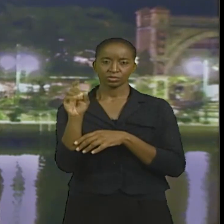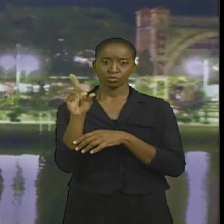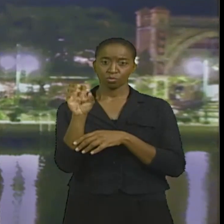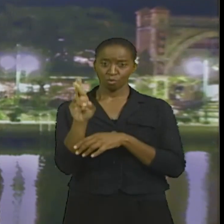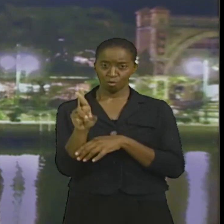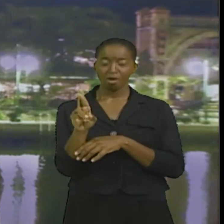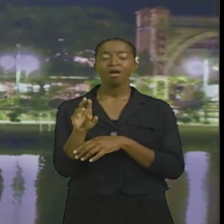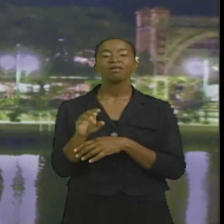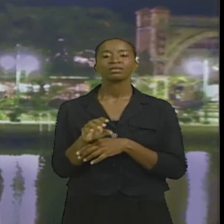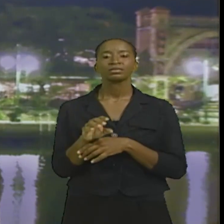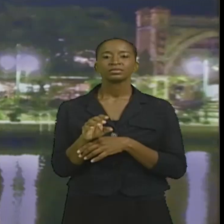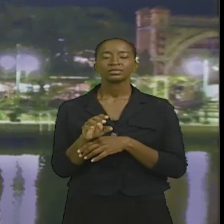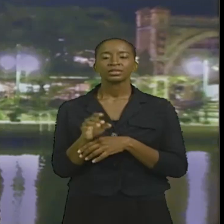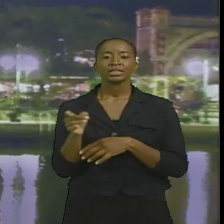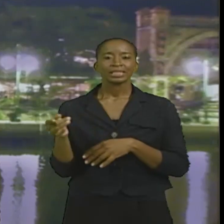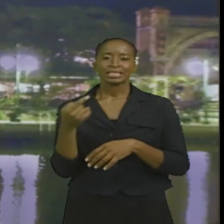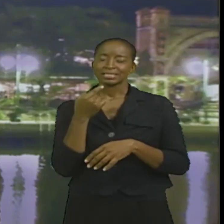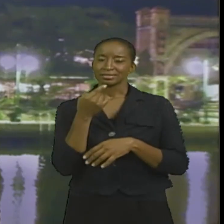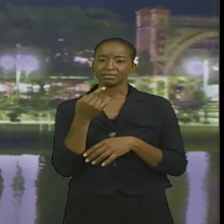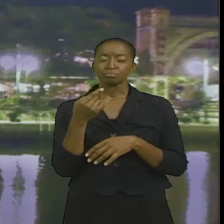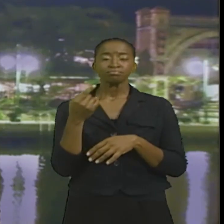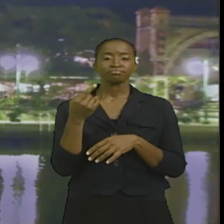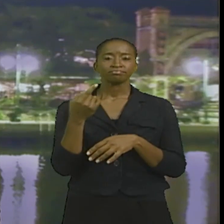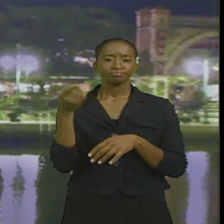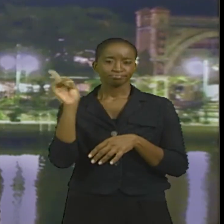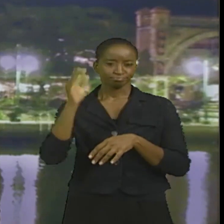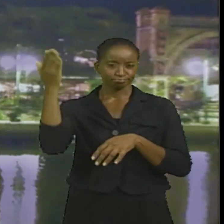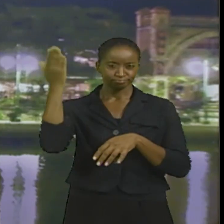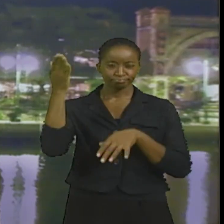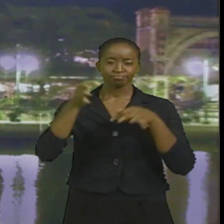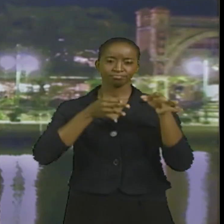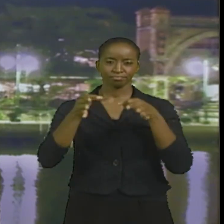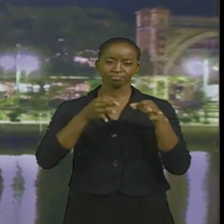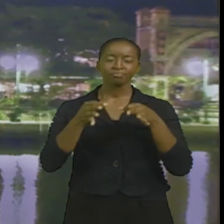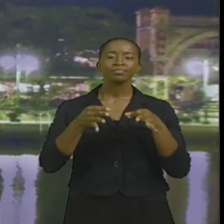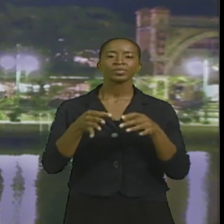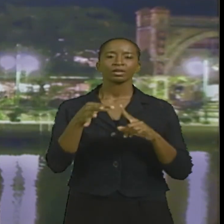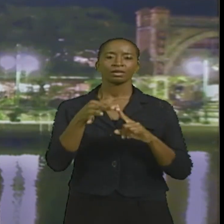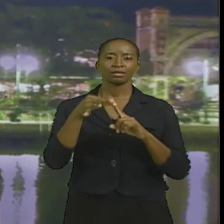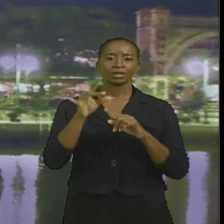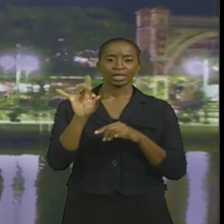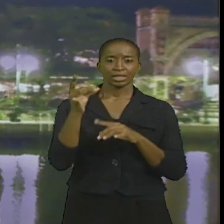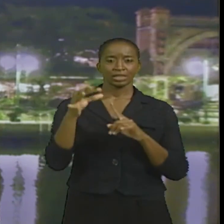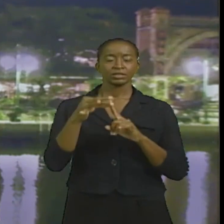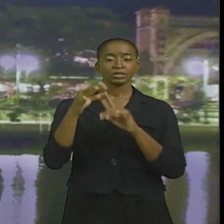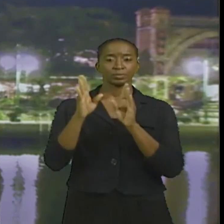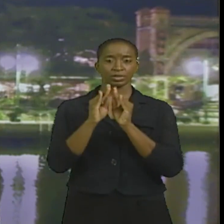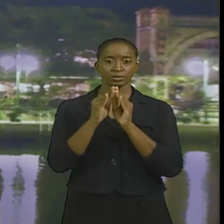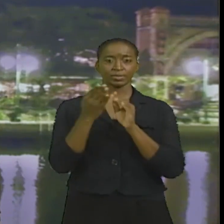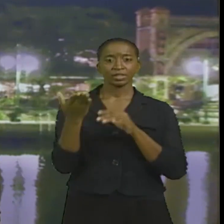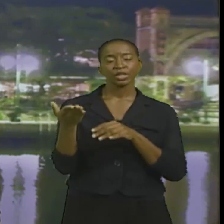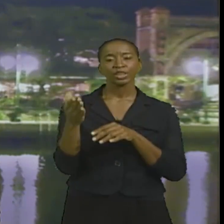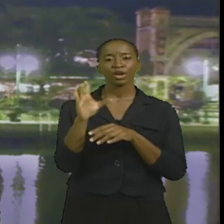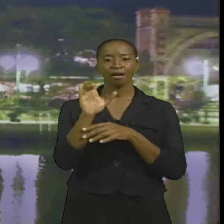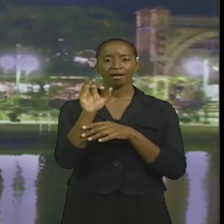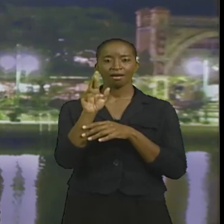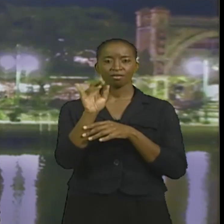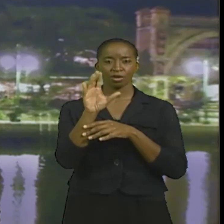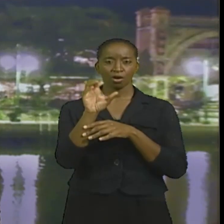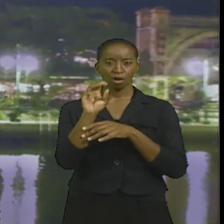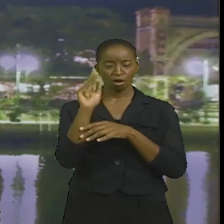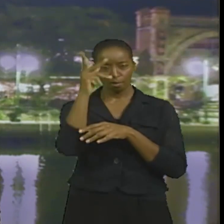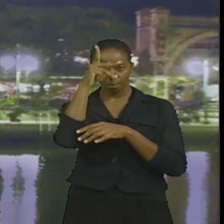to CARICOM, David Comachong, as he gave a report on the 18th special meeting of heads of CARICOM governments held in Trinidad and Tobago last